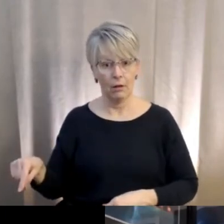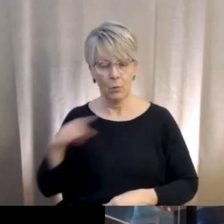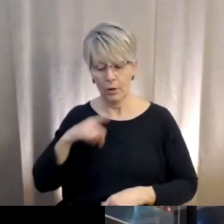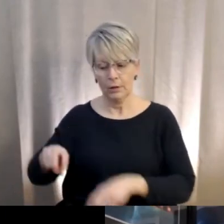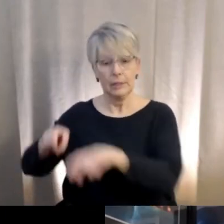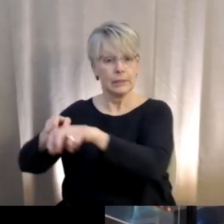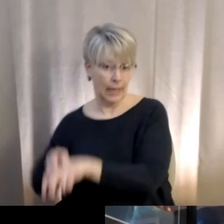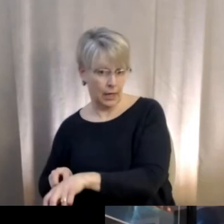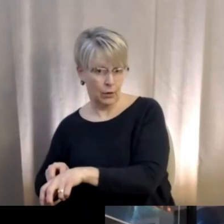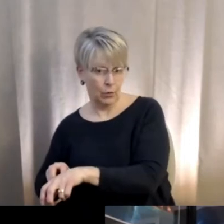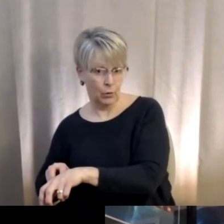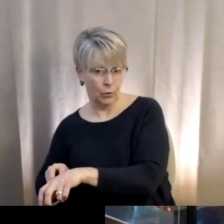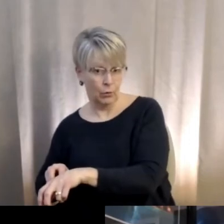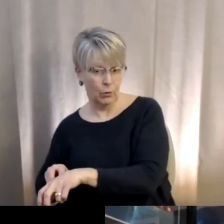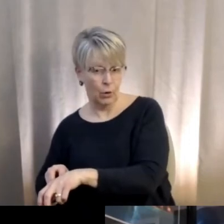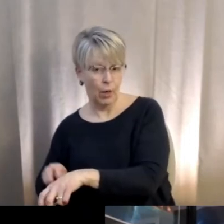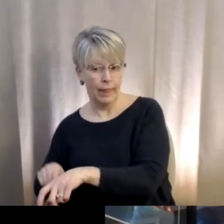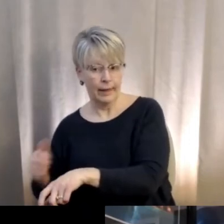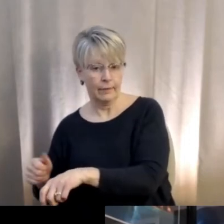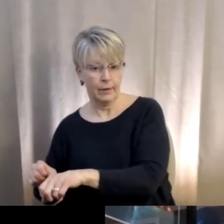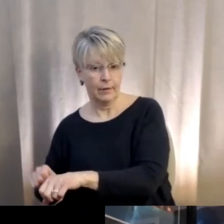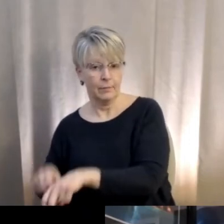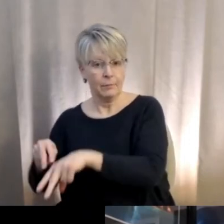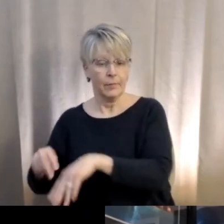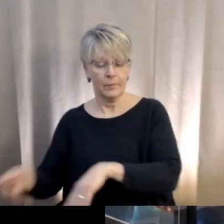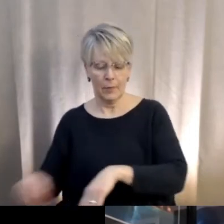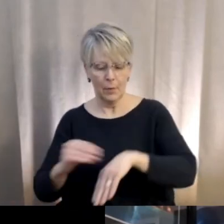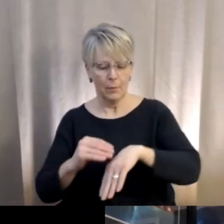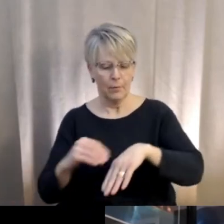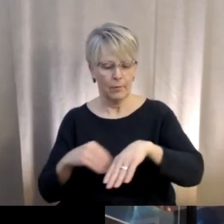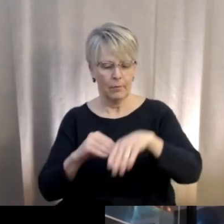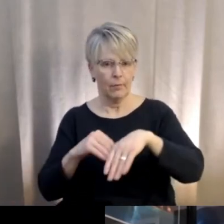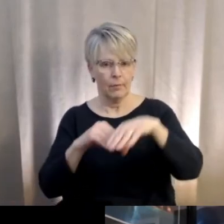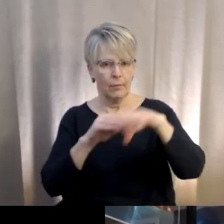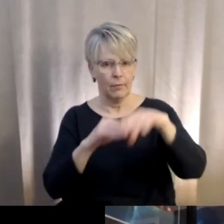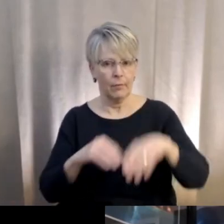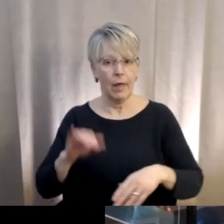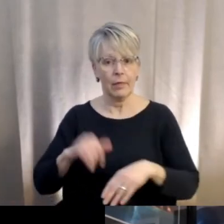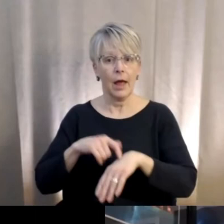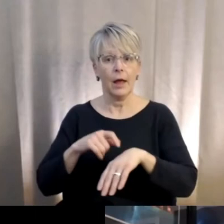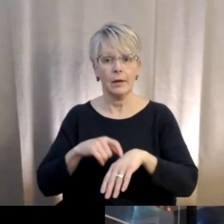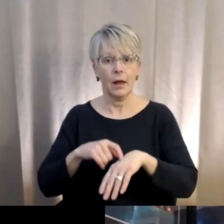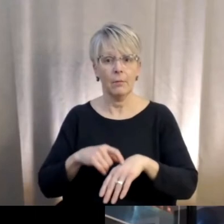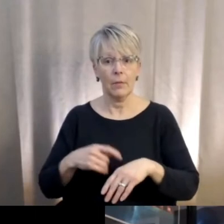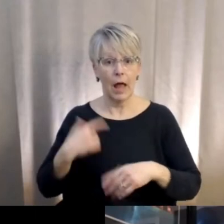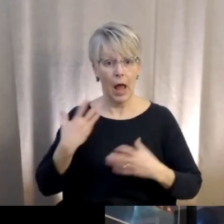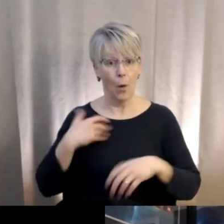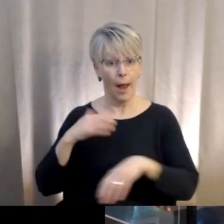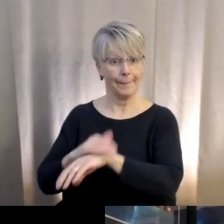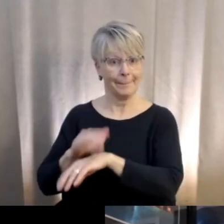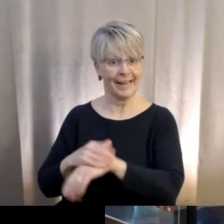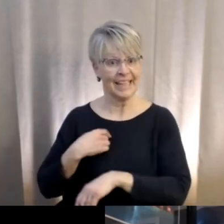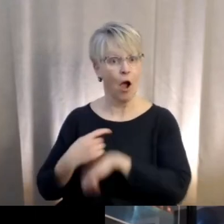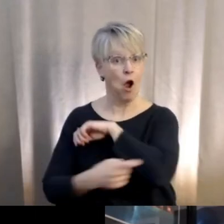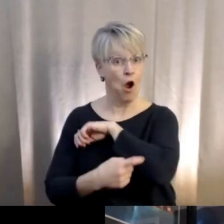stay, but like kind of broke the down stay for a moment and was like kind of sniffing my hands and nudging them. And all I did in that moment was, did I want to pet the dog? Yeah, for